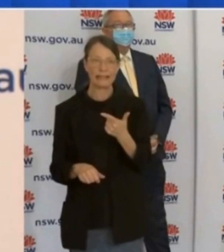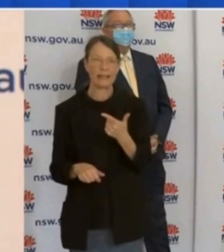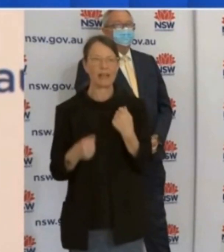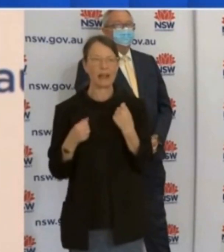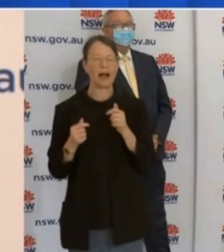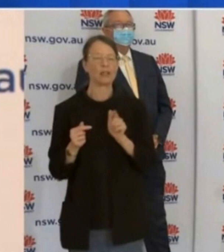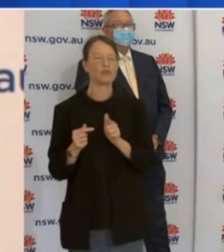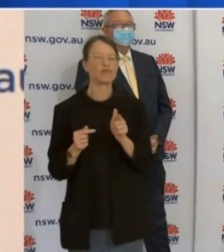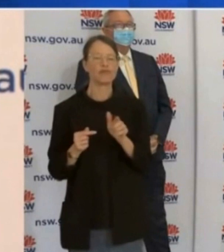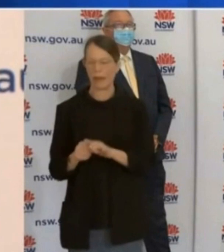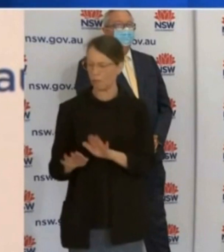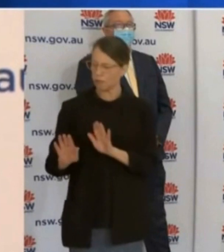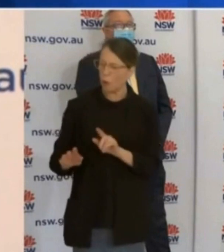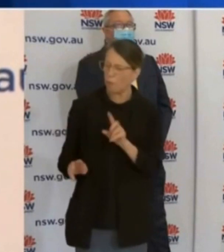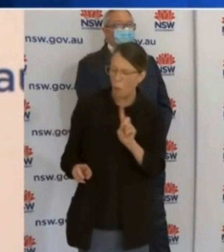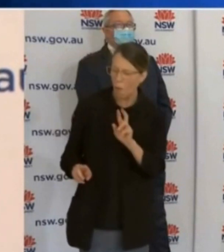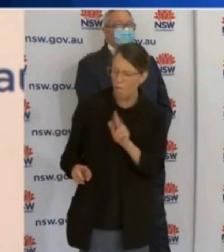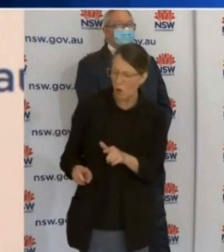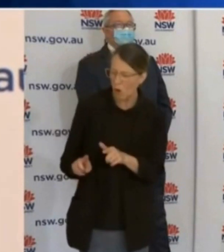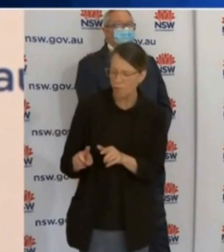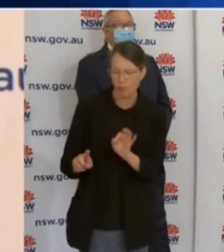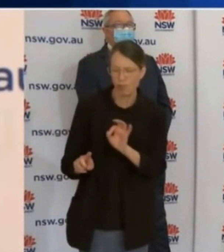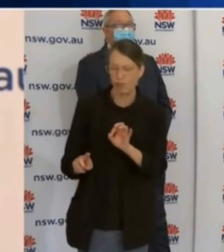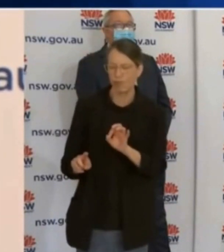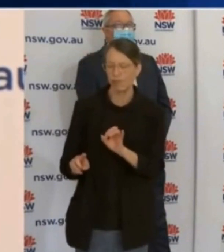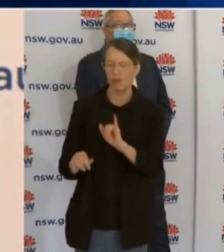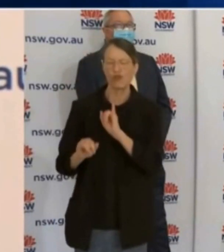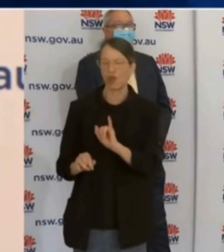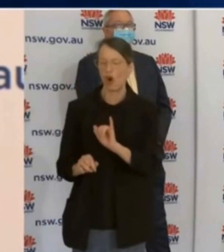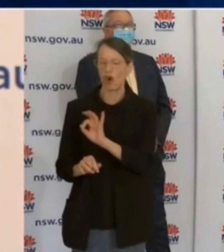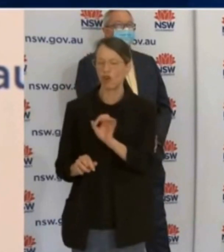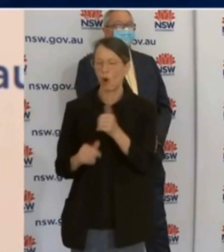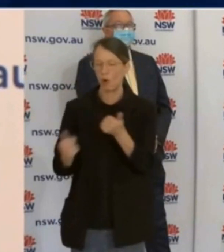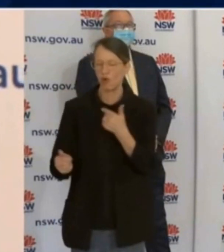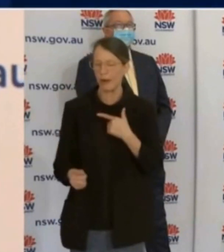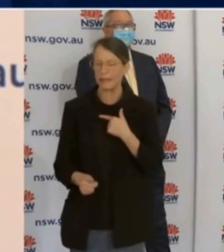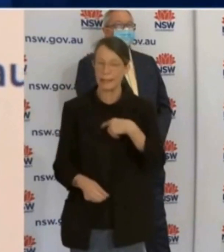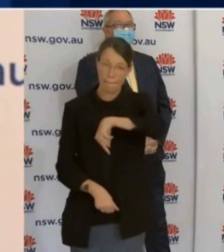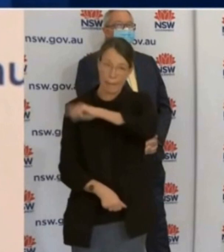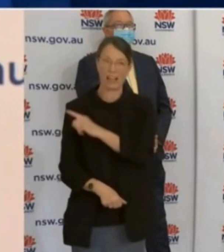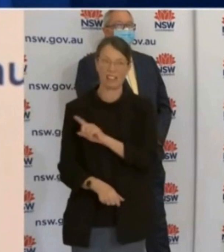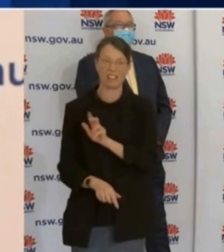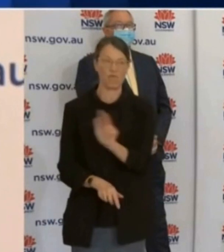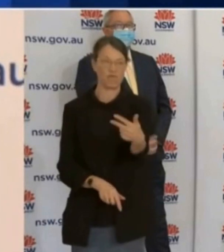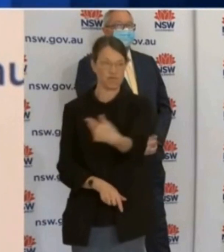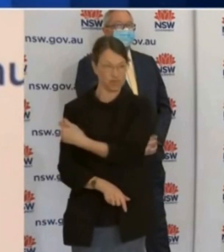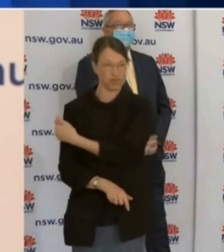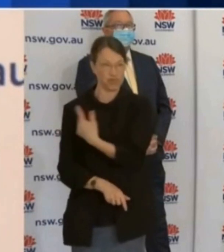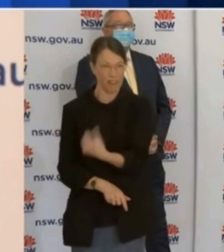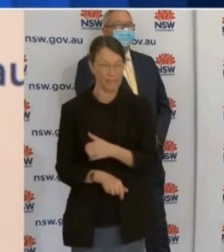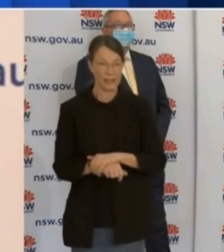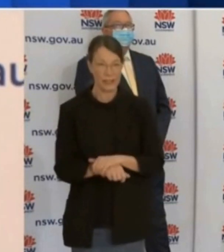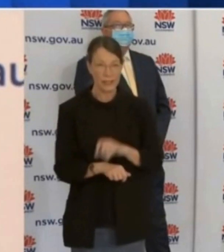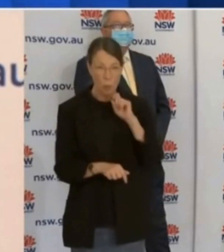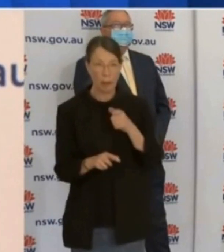prevented someone potentially spreading the virus to our regions. Thank you to the police force. Thank you to the Australian Defence Force for doing that activity. As Deputy